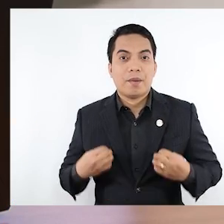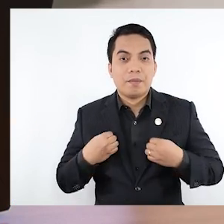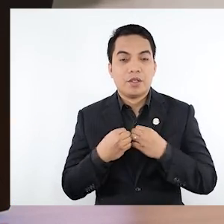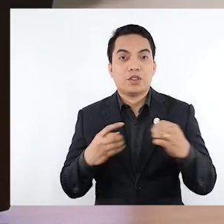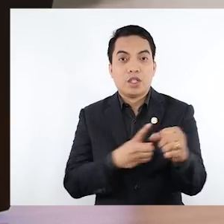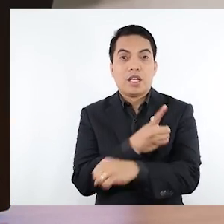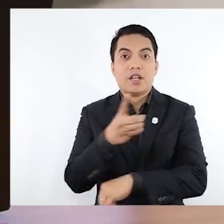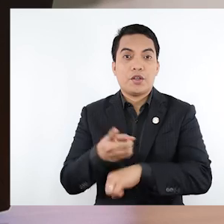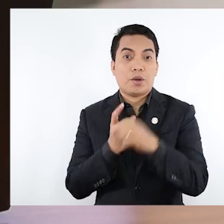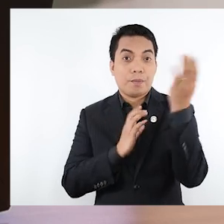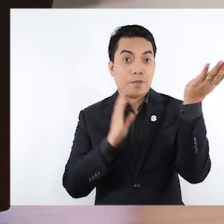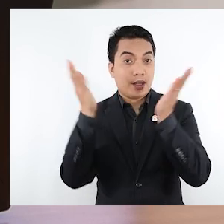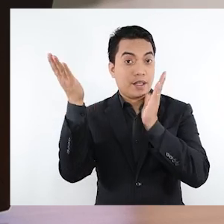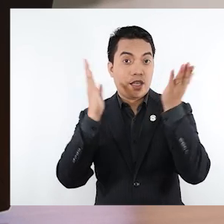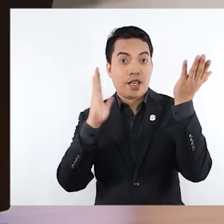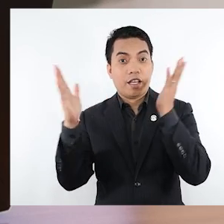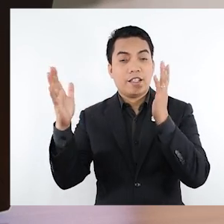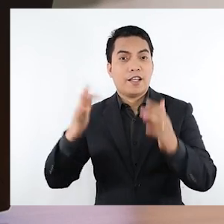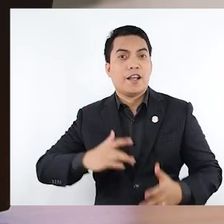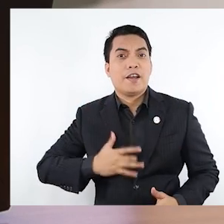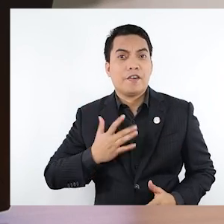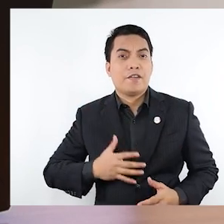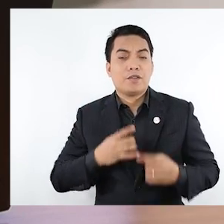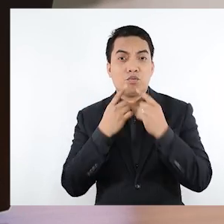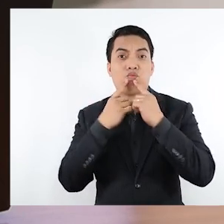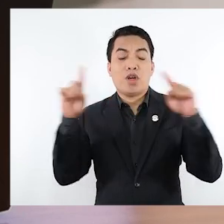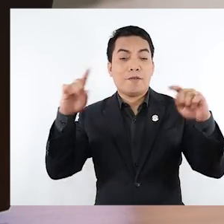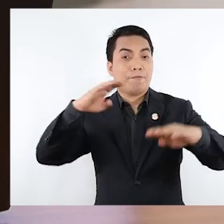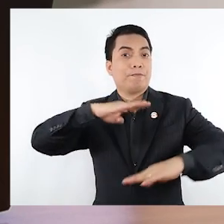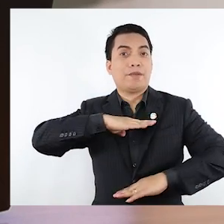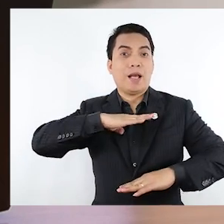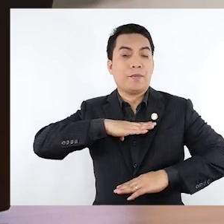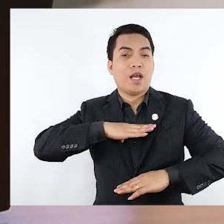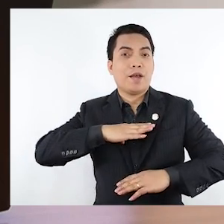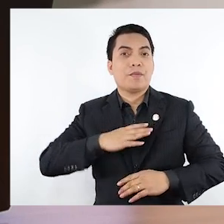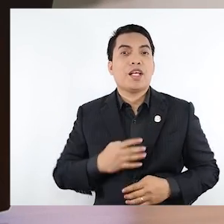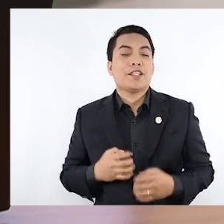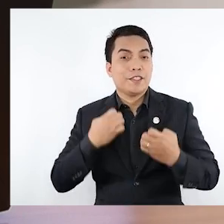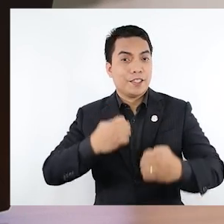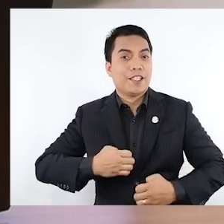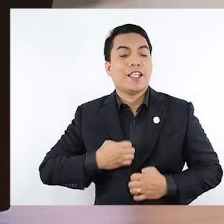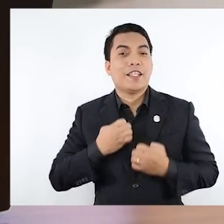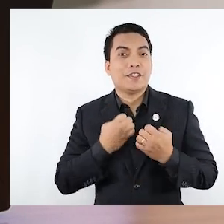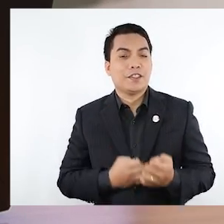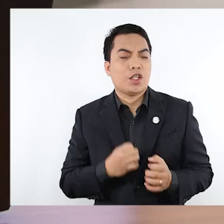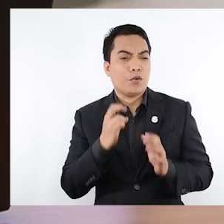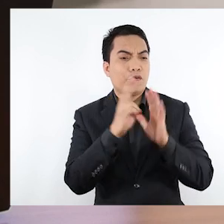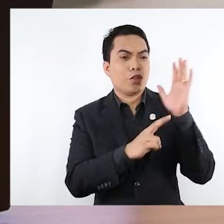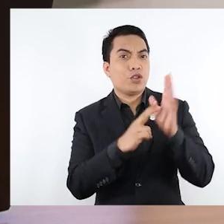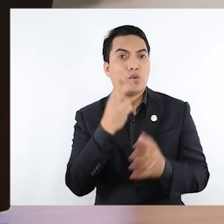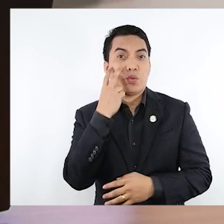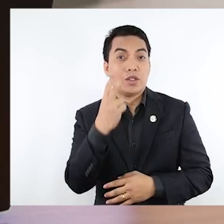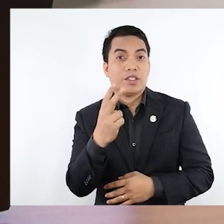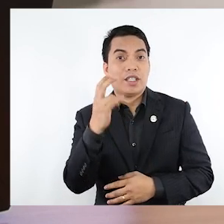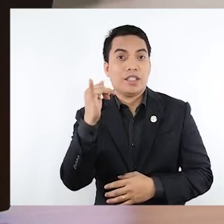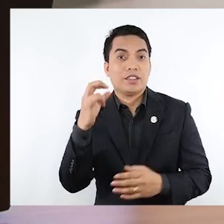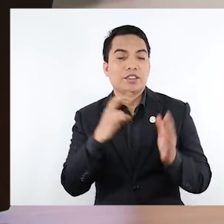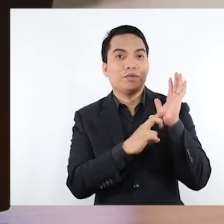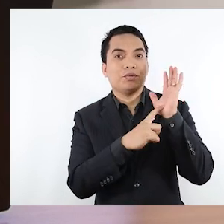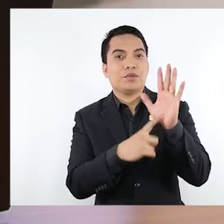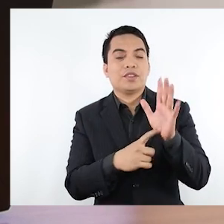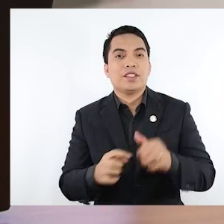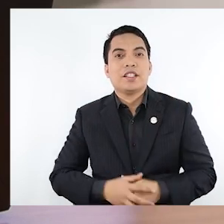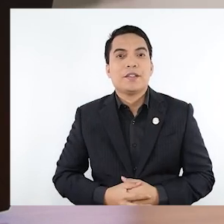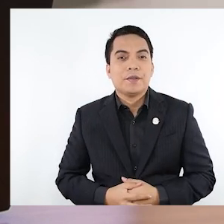Brethren in the district of Malaysia felt fulfilled and enjoyed their recent short film making activity for INC